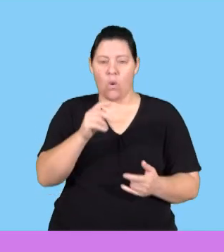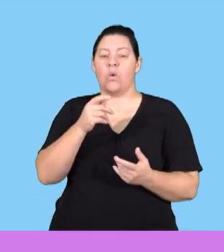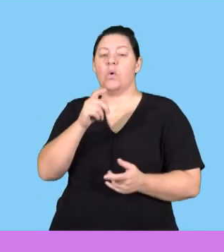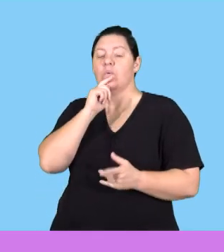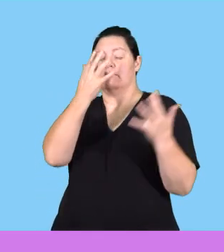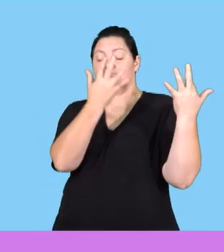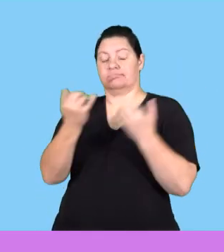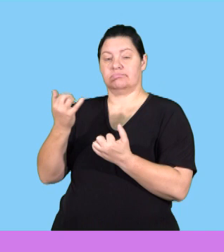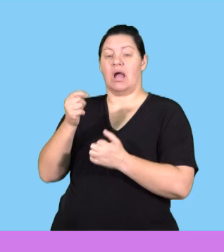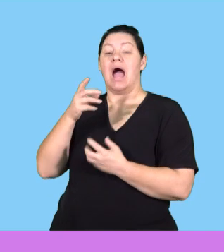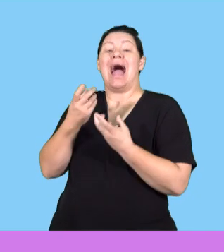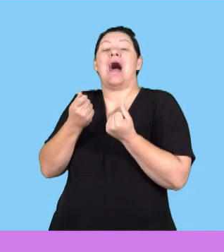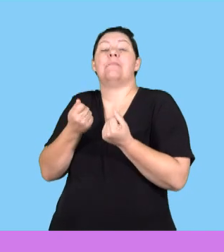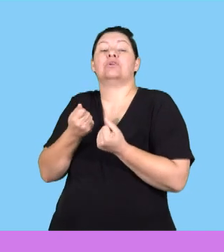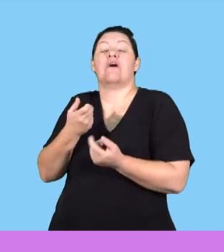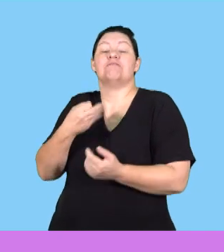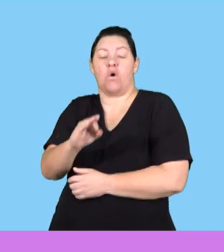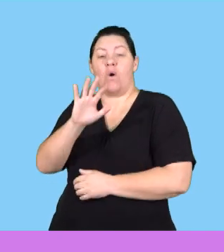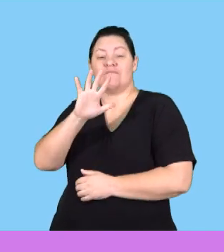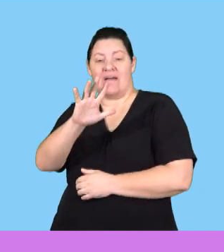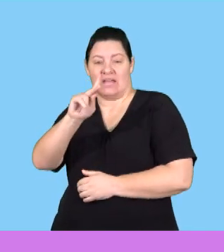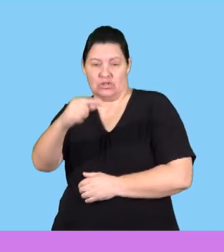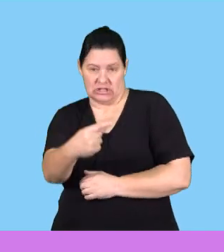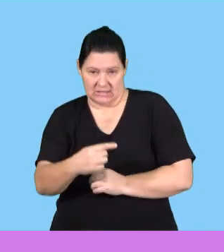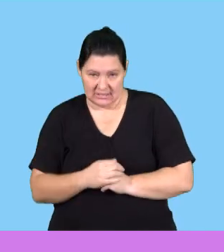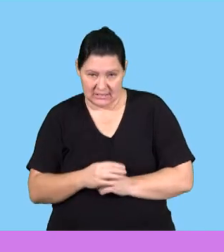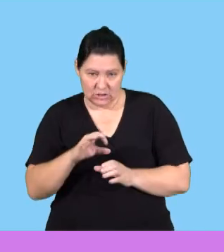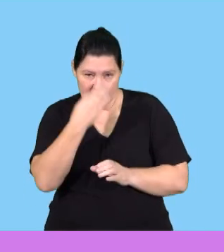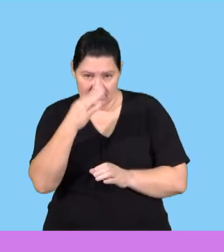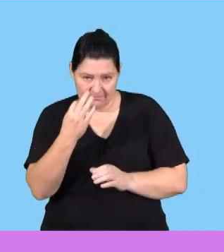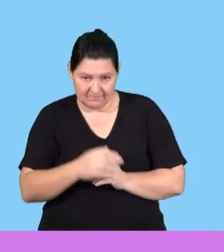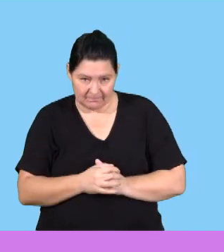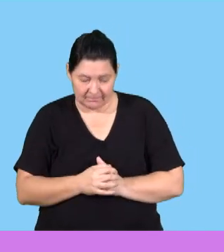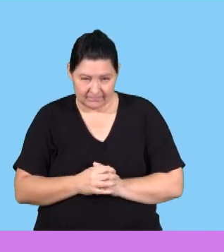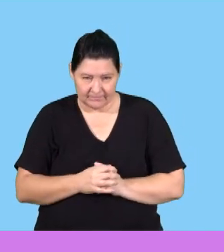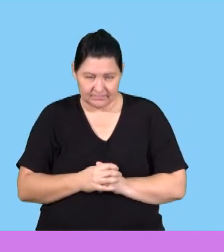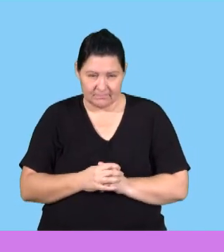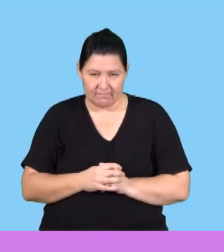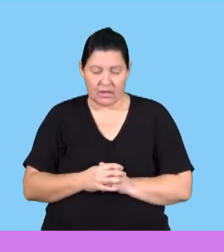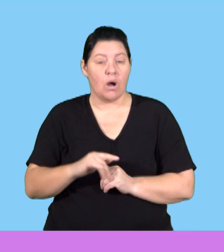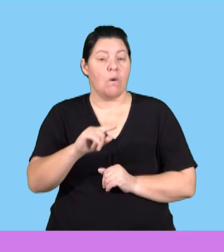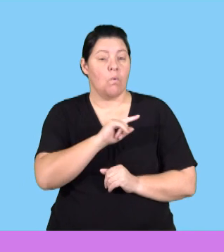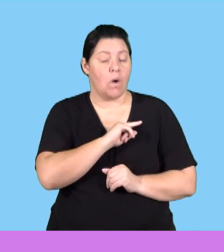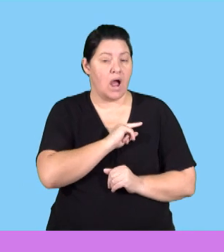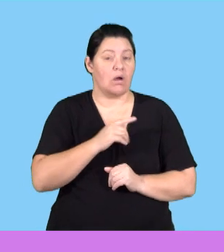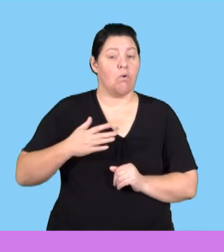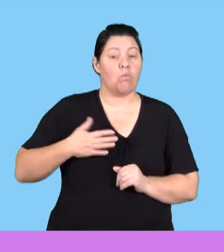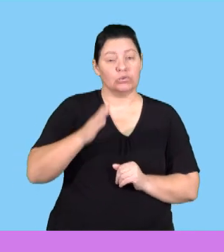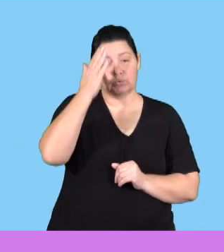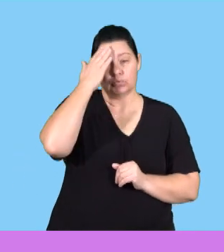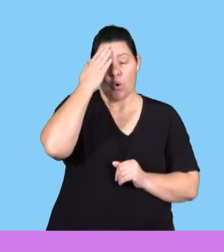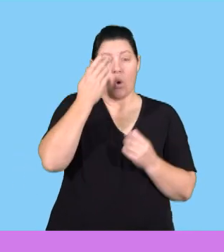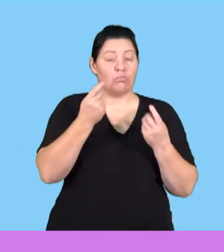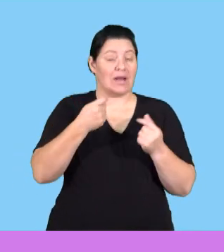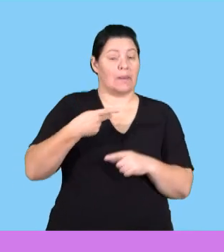answer now to calculate the price he would pay for 5 kilograms of chips. So because now we want to